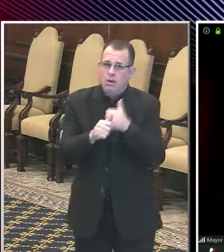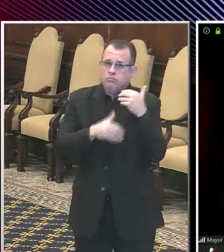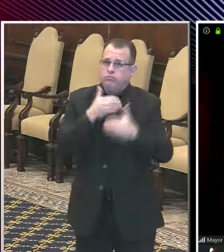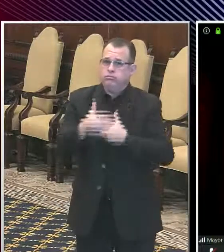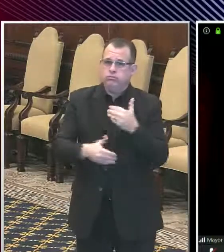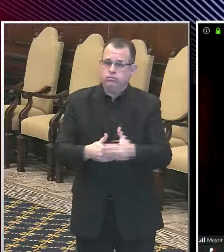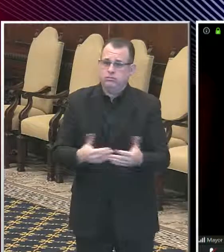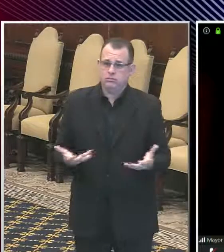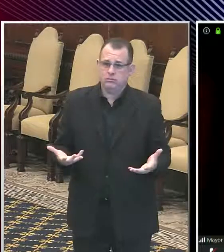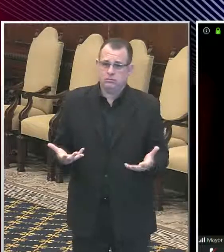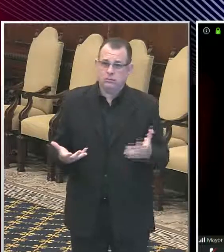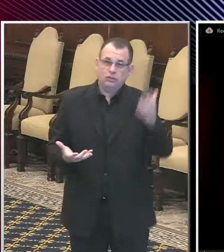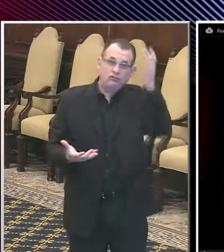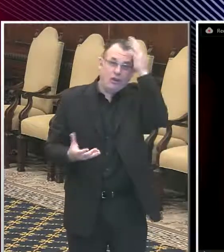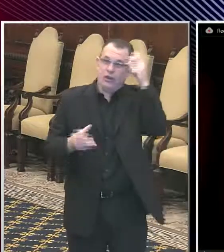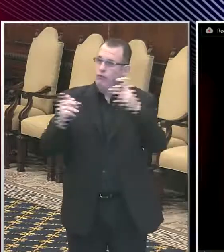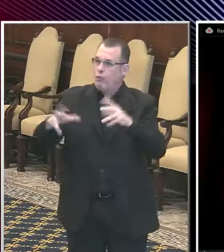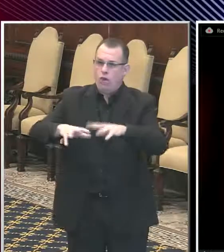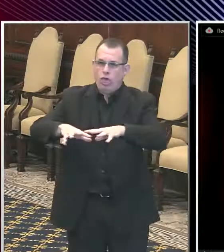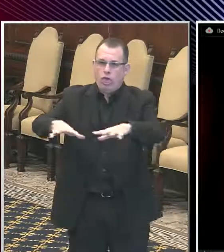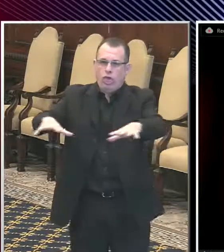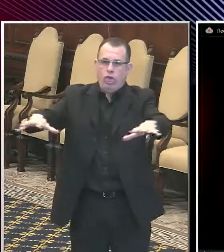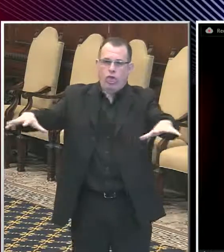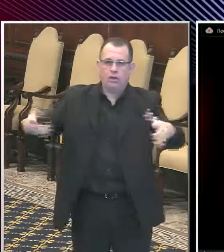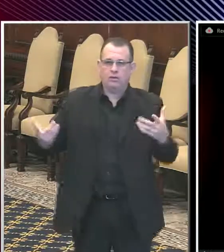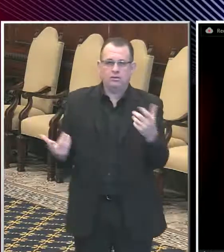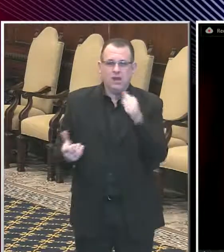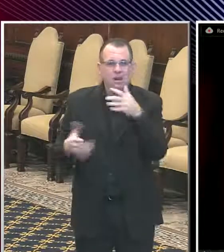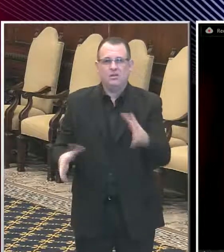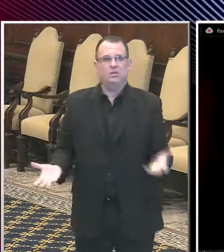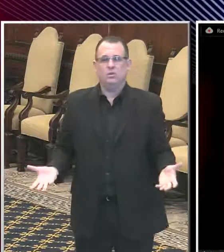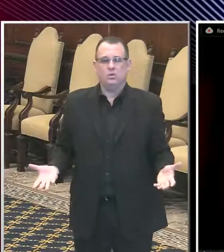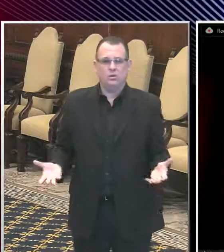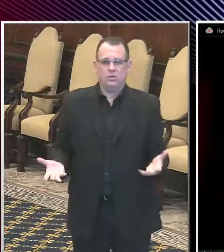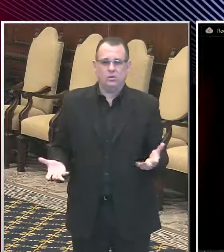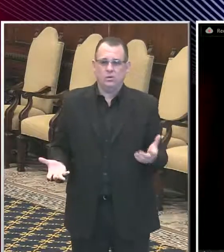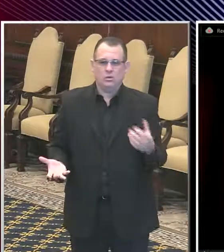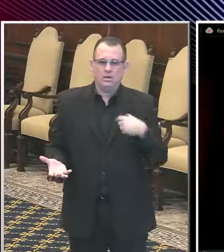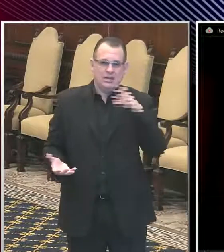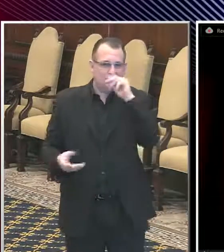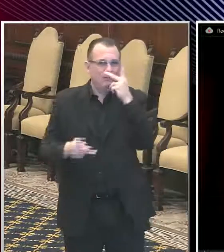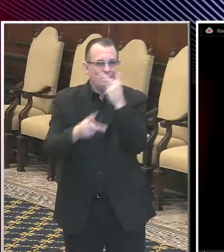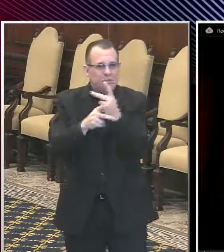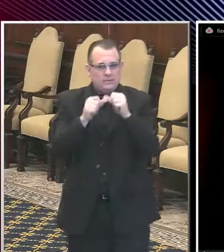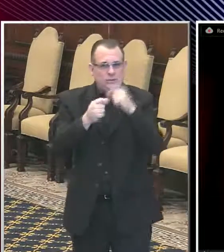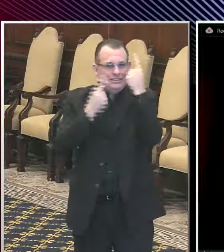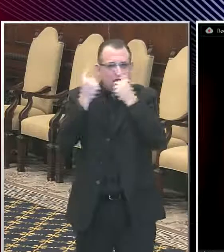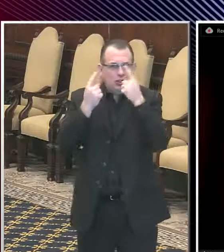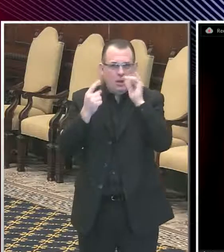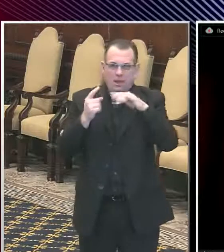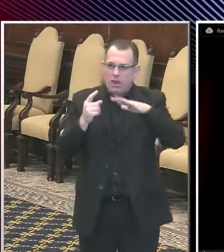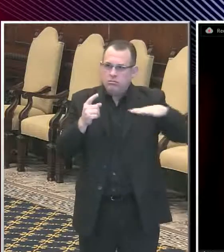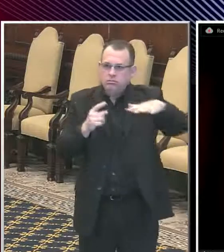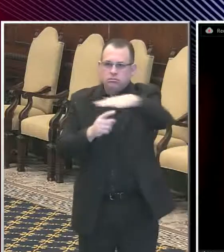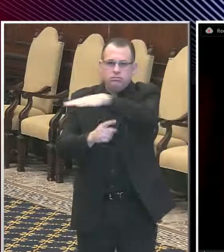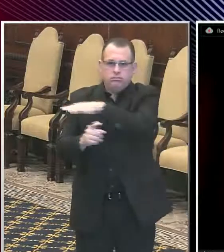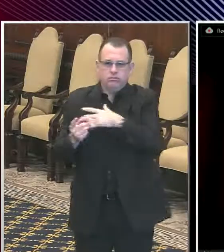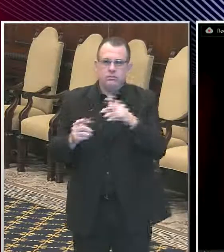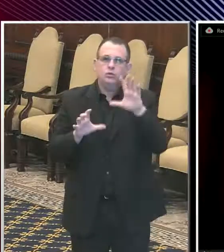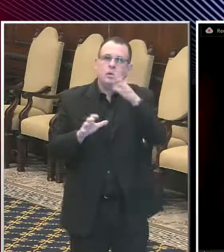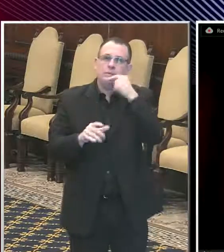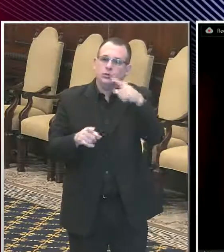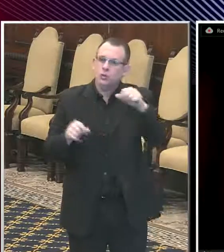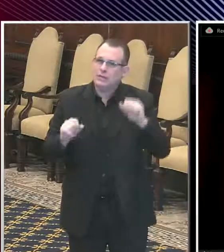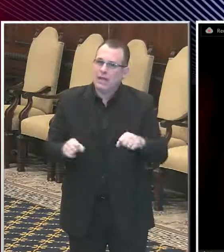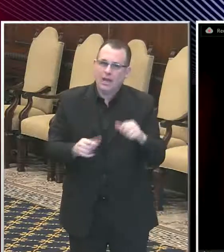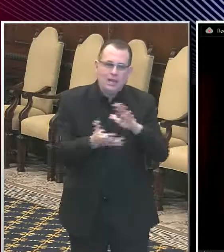neighborhood. We have to continue to think about these things, and we'll do our best to clean up and to get